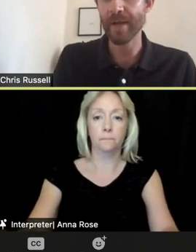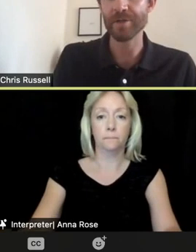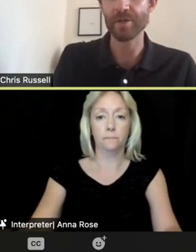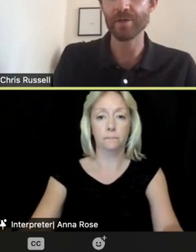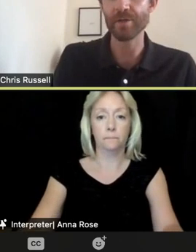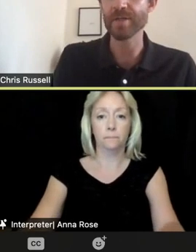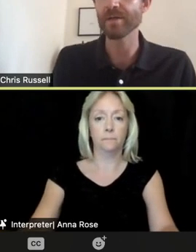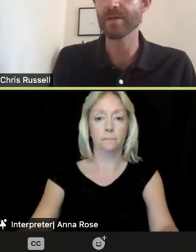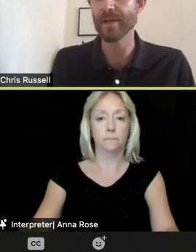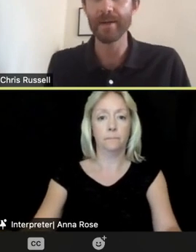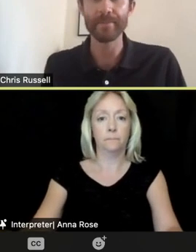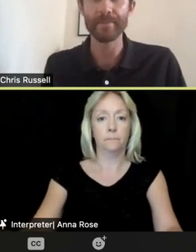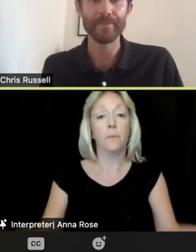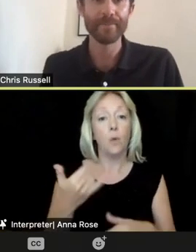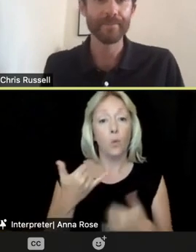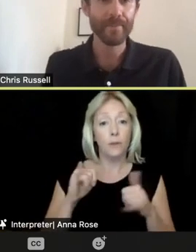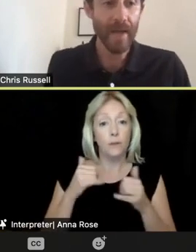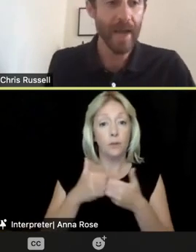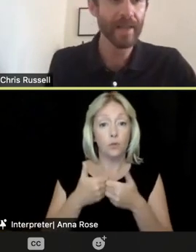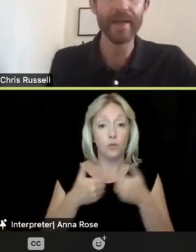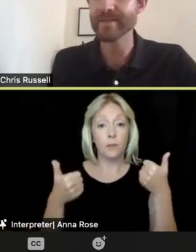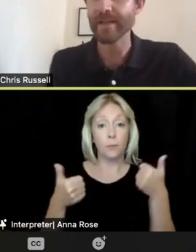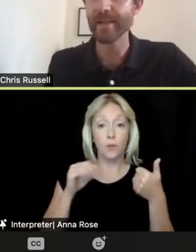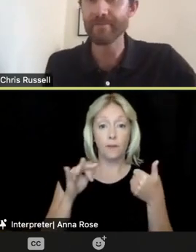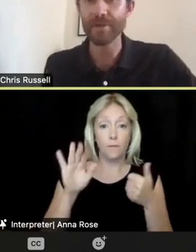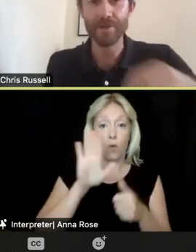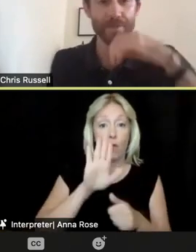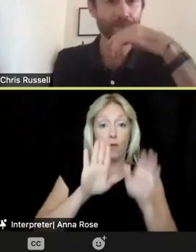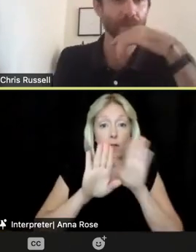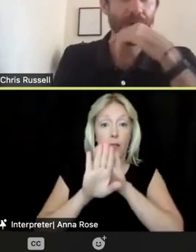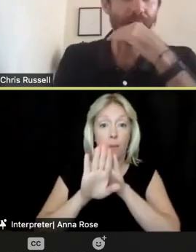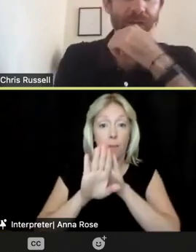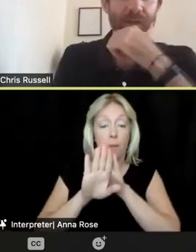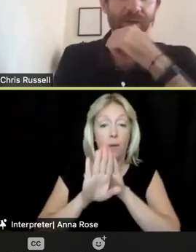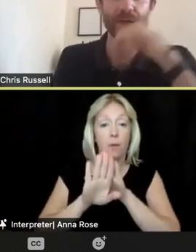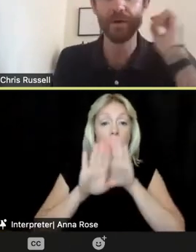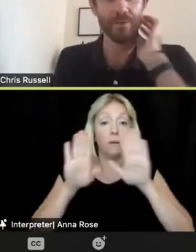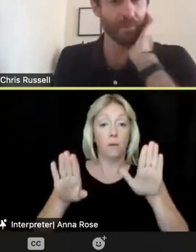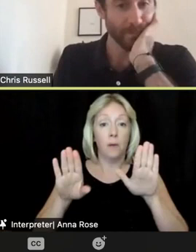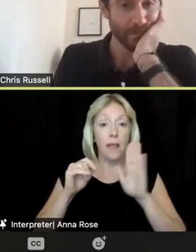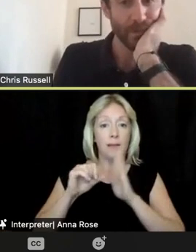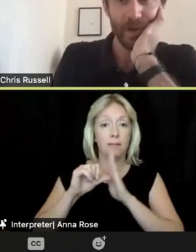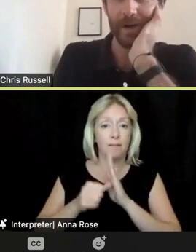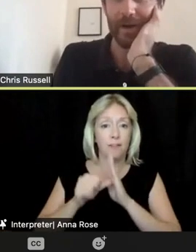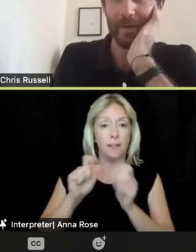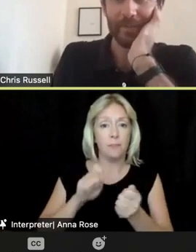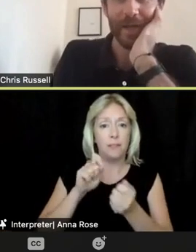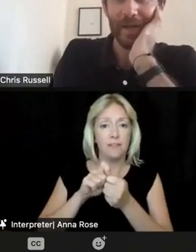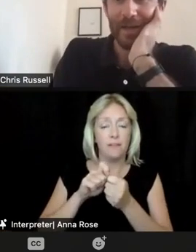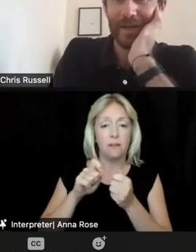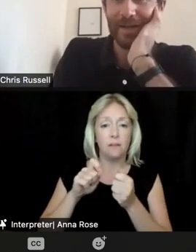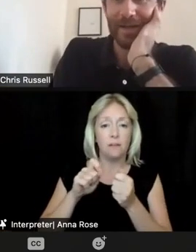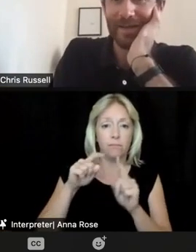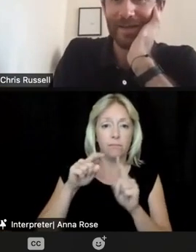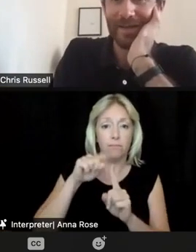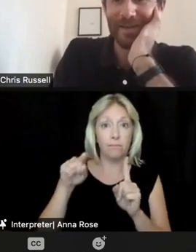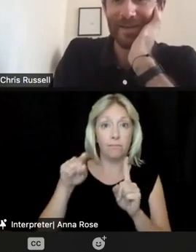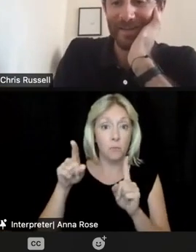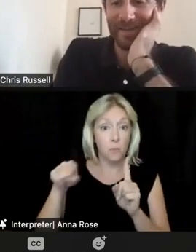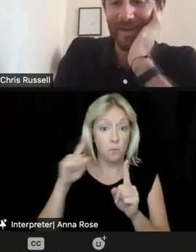out information using highlighting salient features. Okay. That's really gross. All right. Anybody know